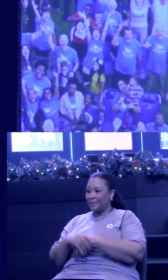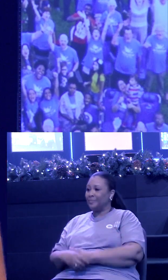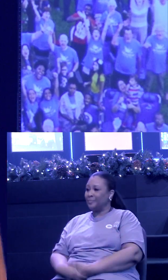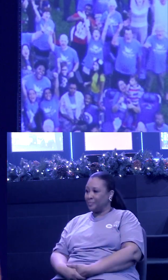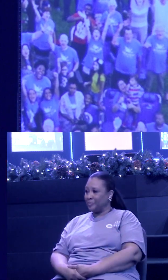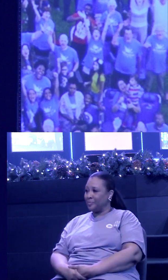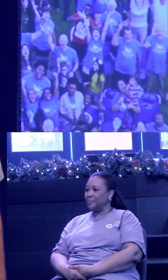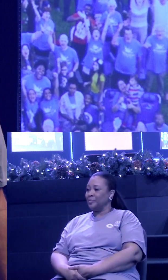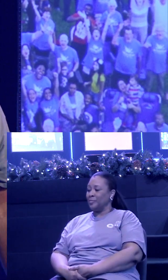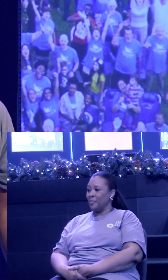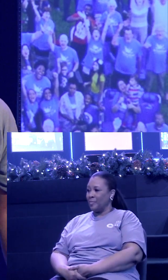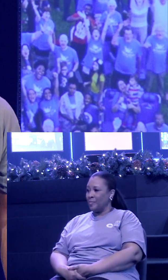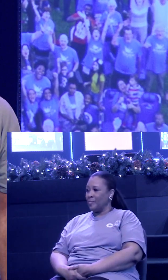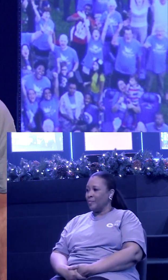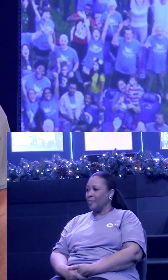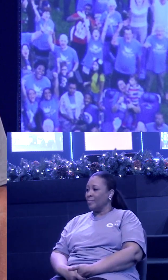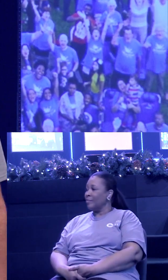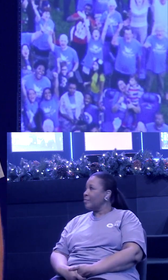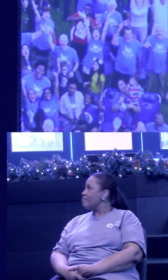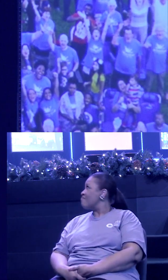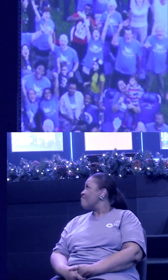yes.